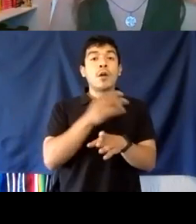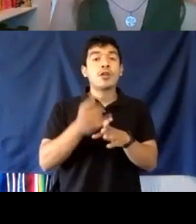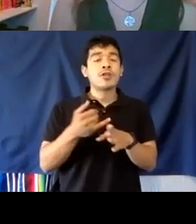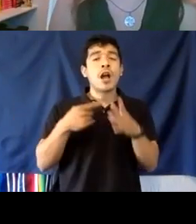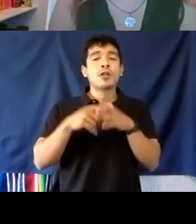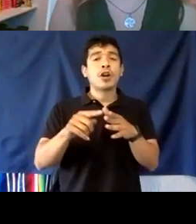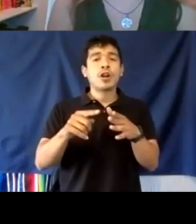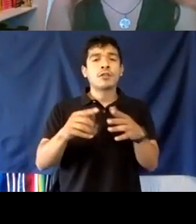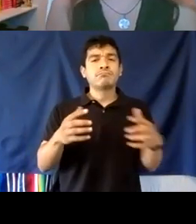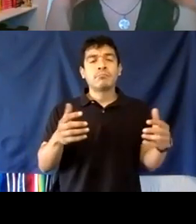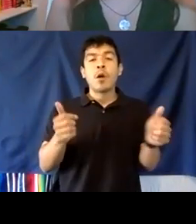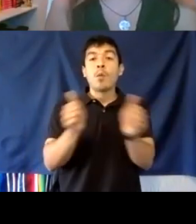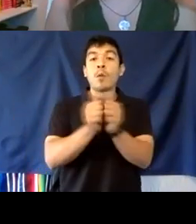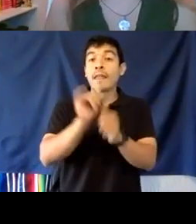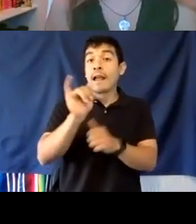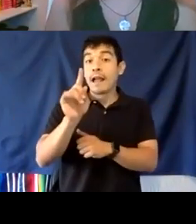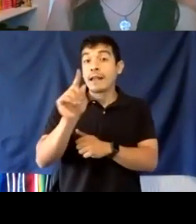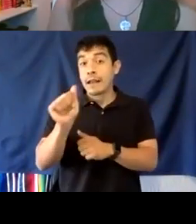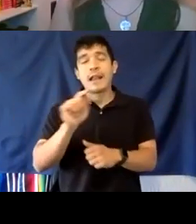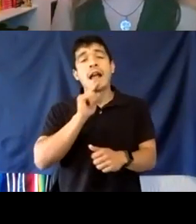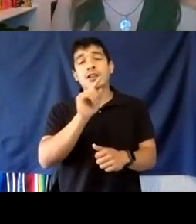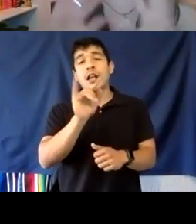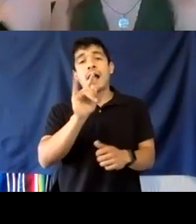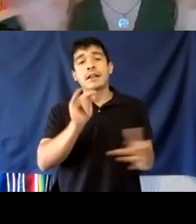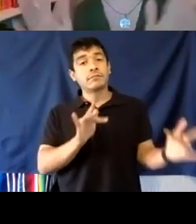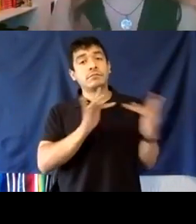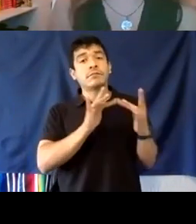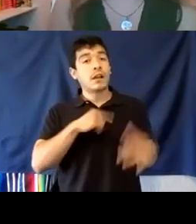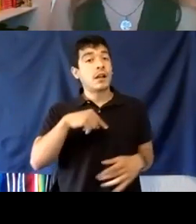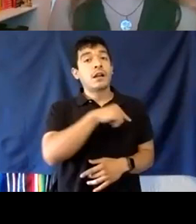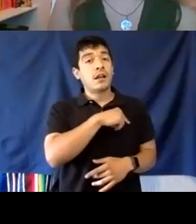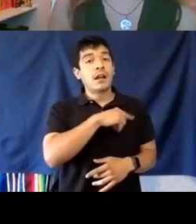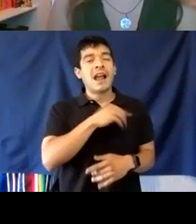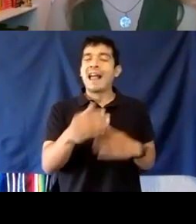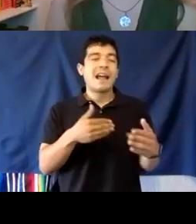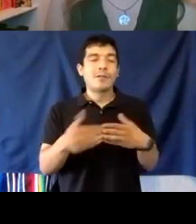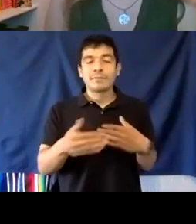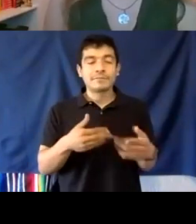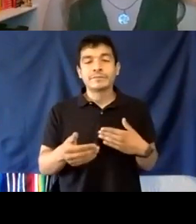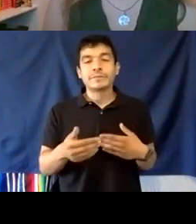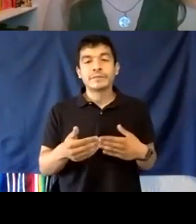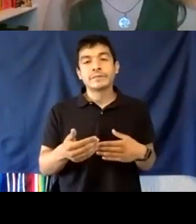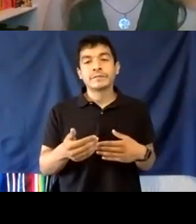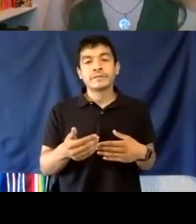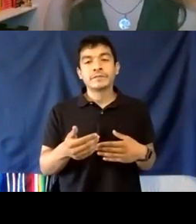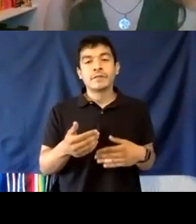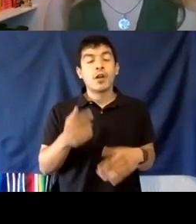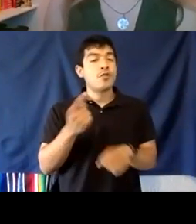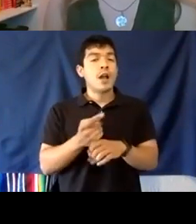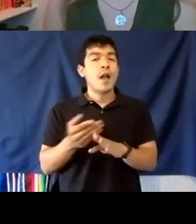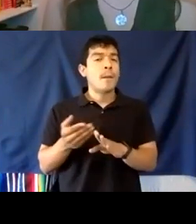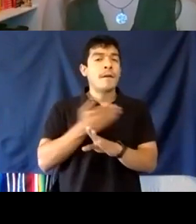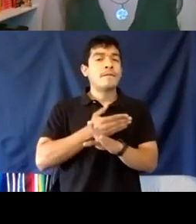with IDA. Actually, IDA reached out to us. And anyway, this was right before